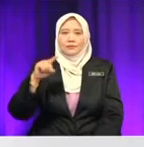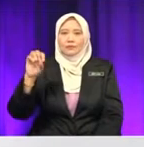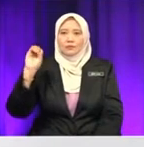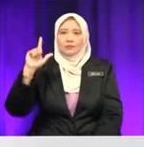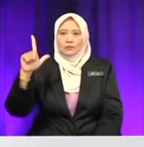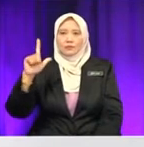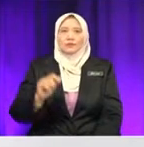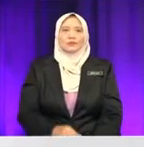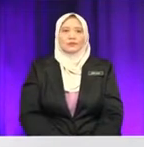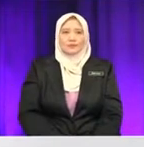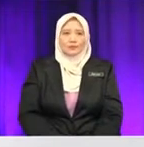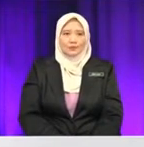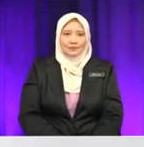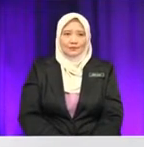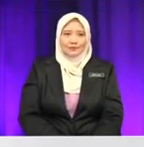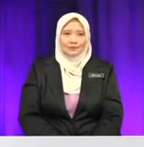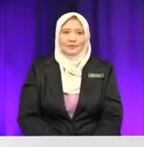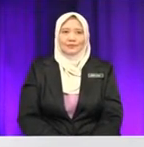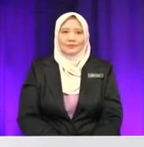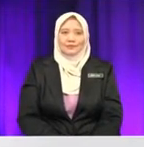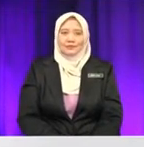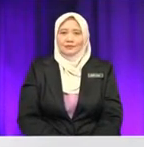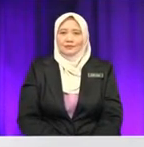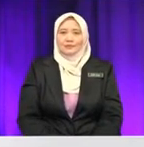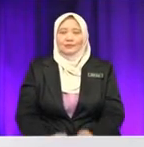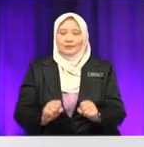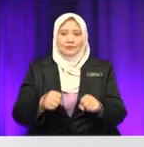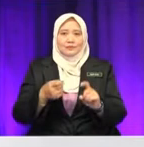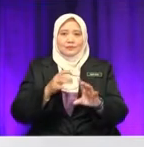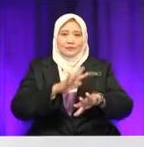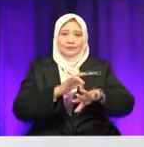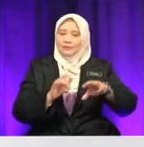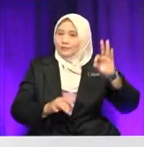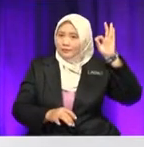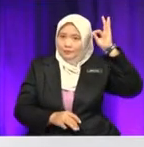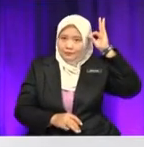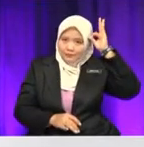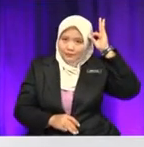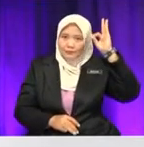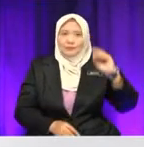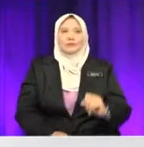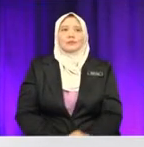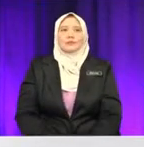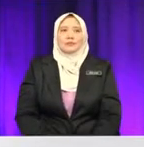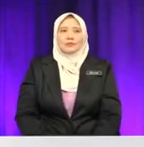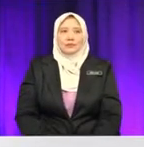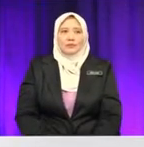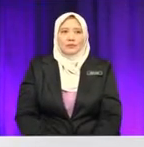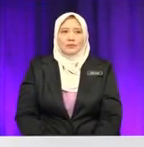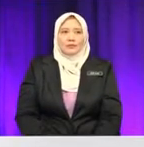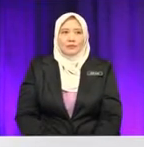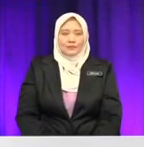Hi, Faizul. Okay. All right. So what do you want me to address you, Muhammad Faizul?